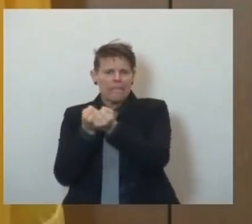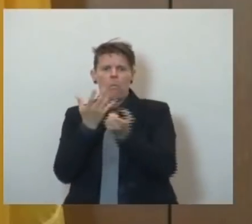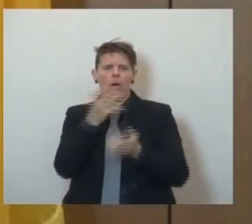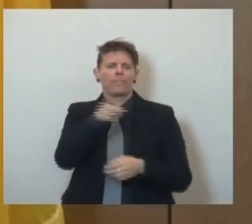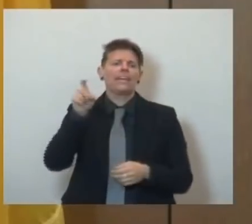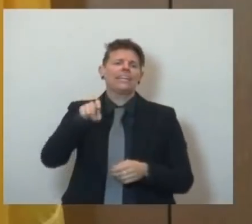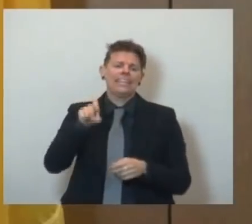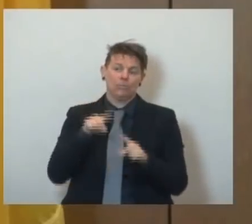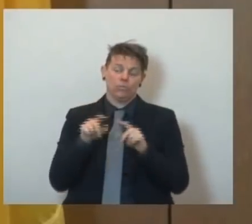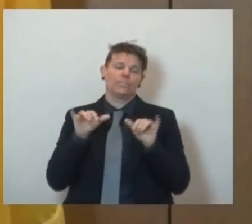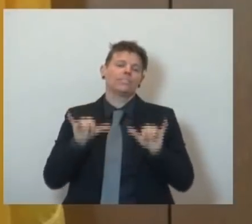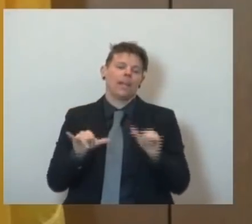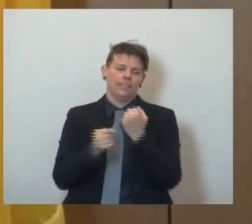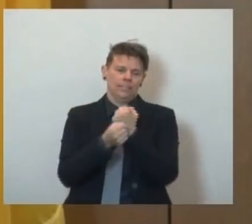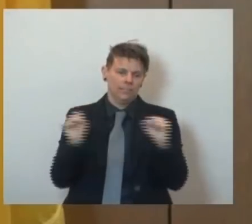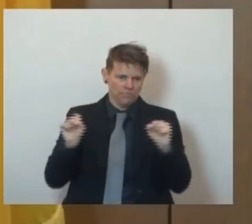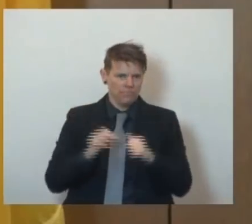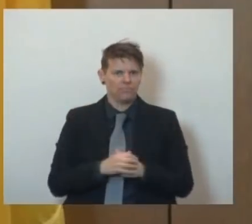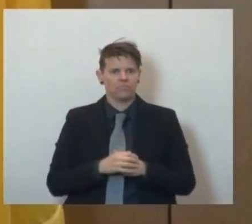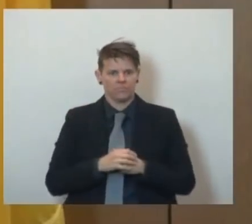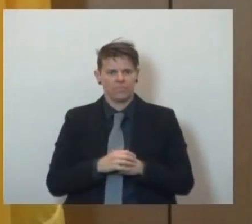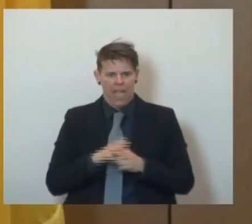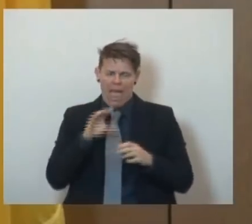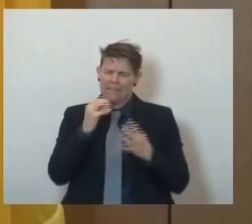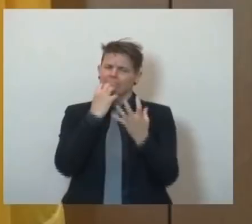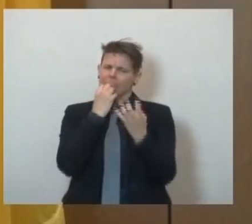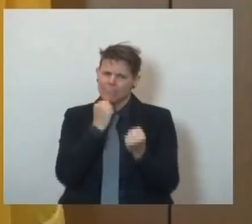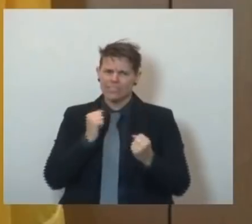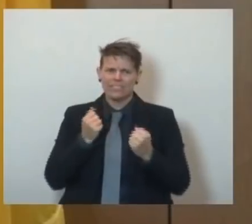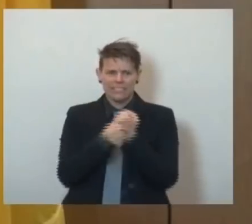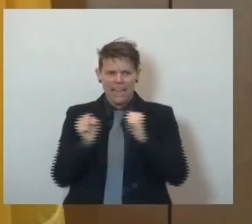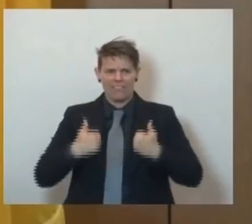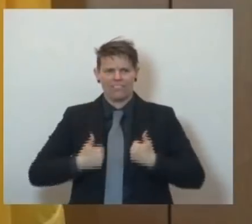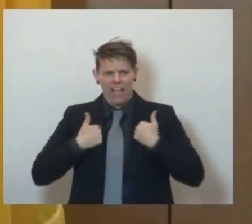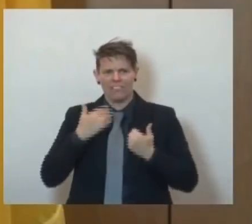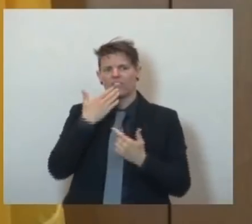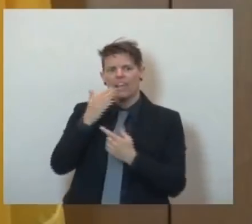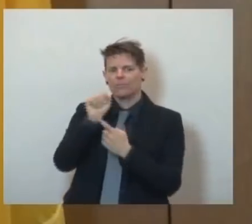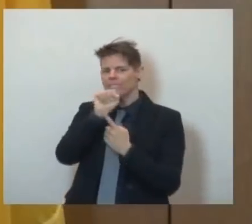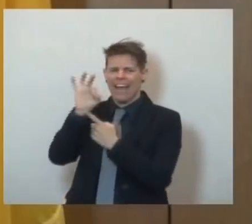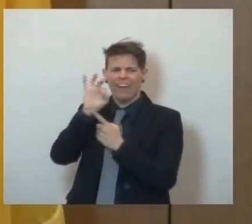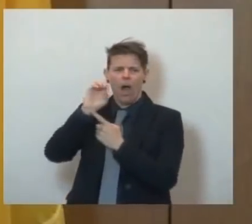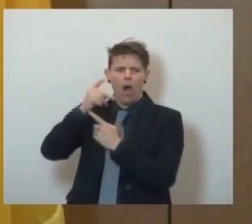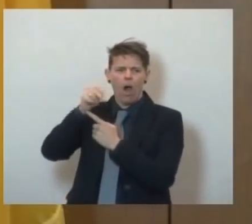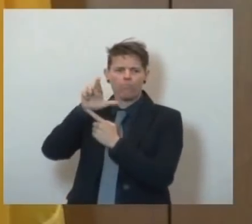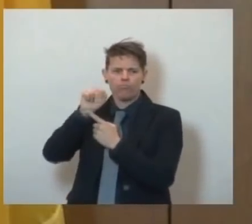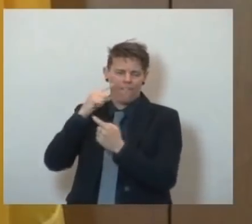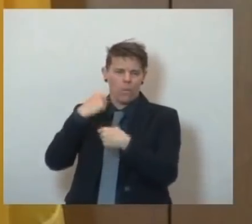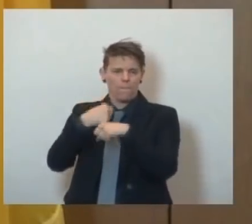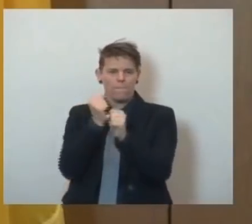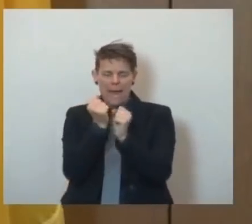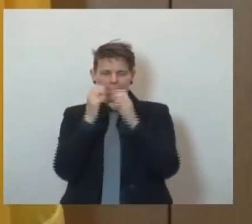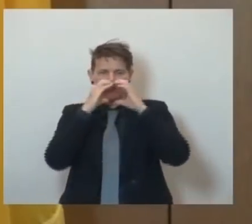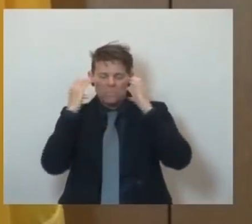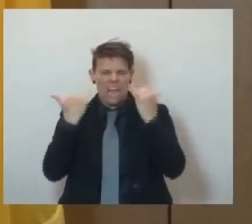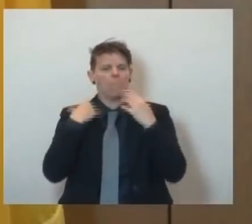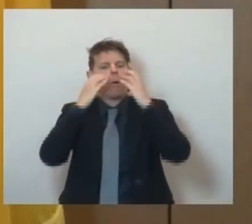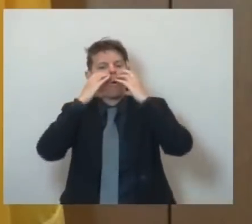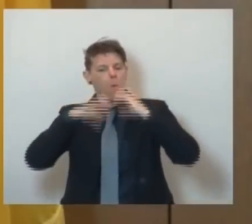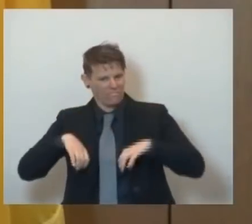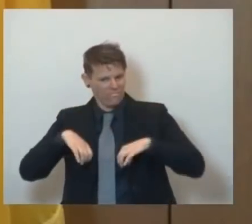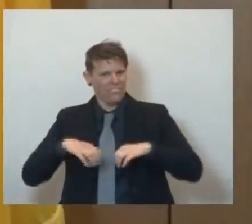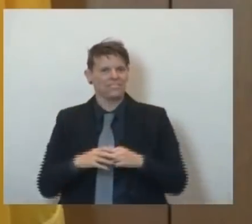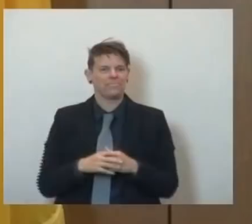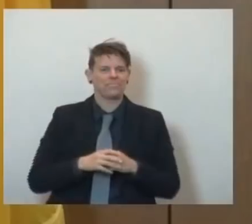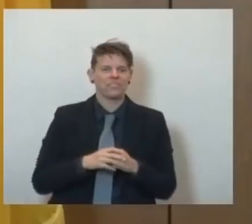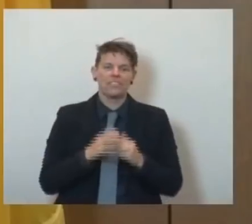safe and save lives. So thank you, Santa Fe Opera. It's wonderful. And I'm going to remove it. I want everyone again